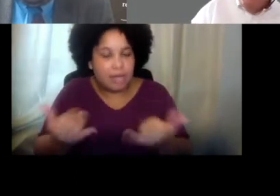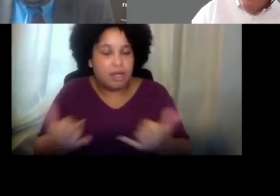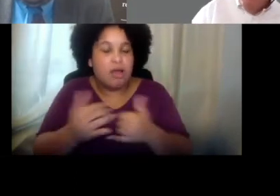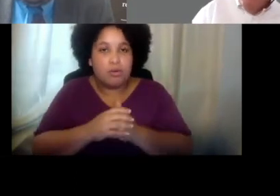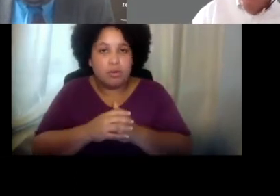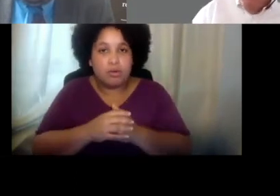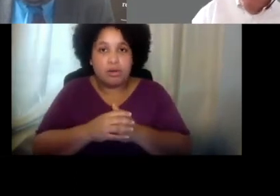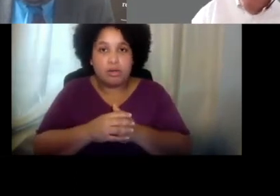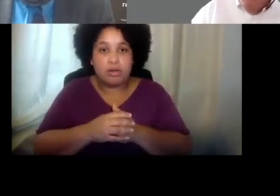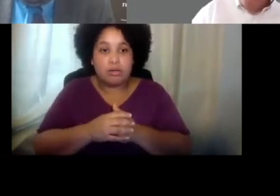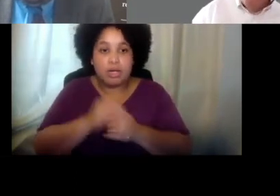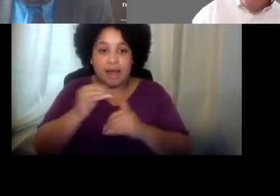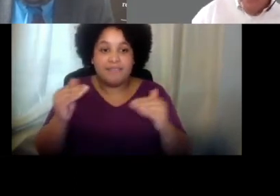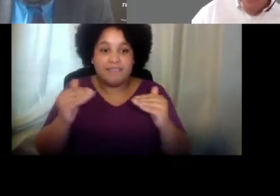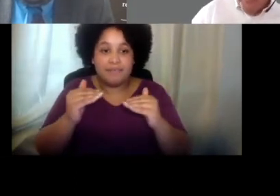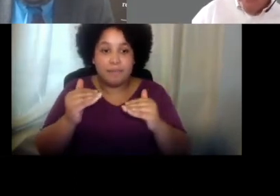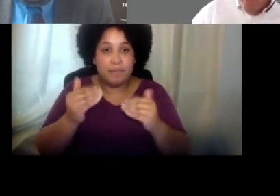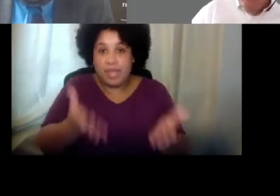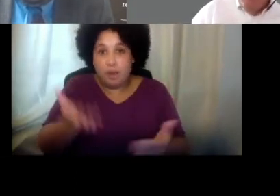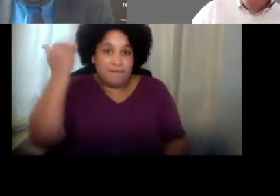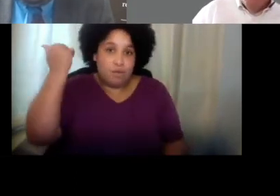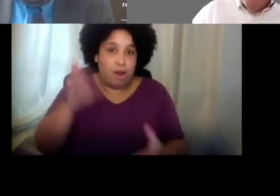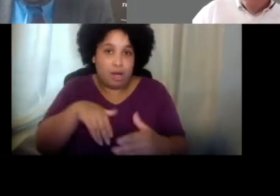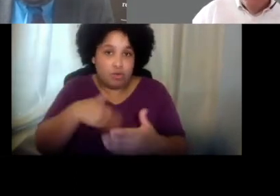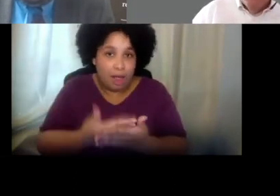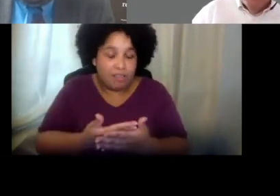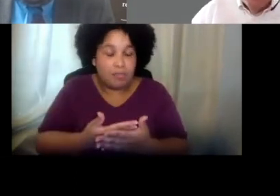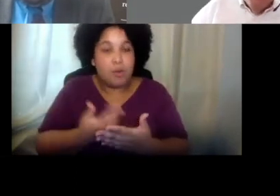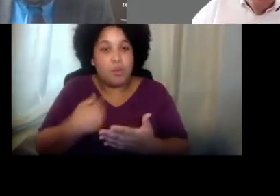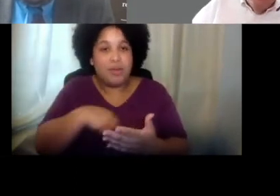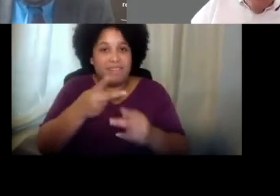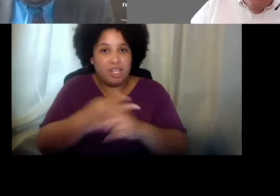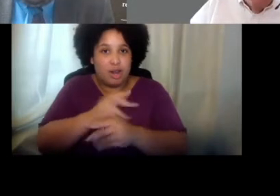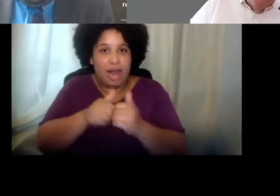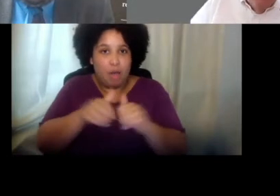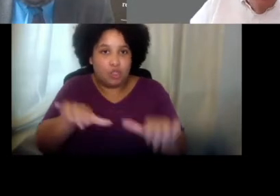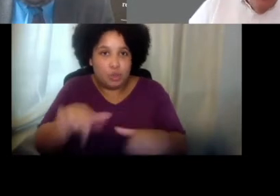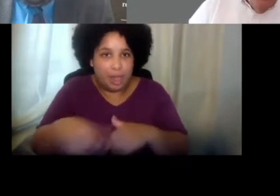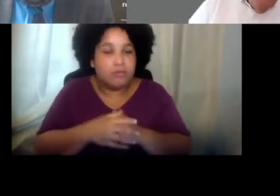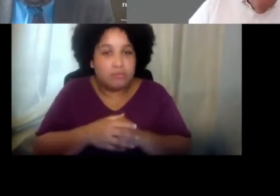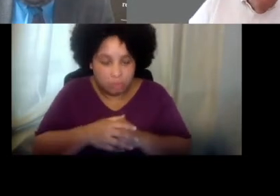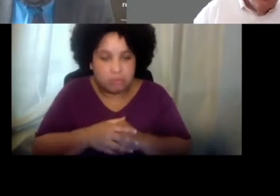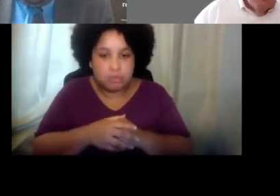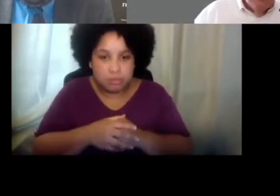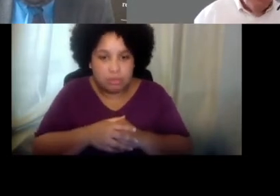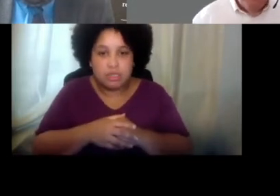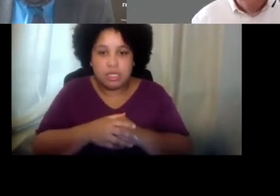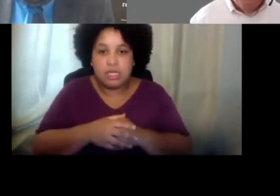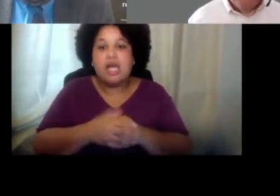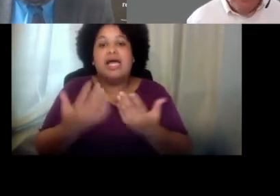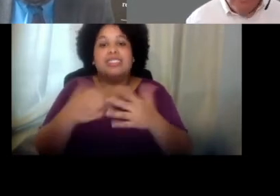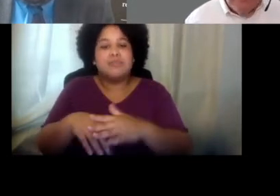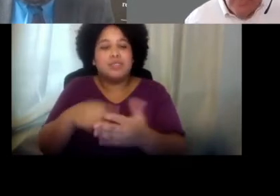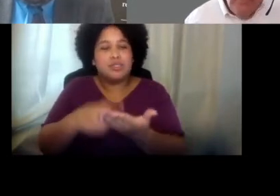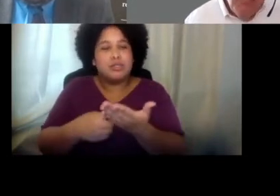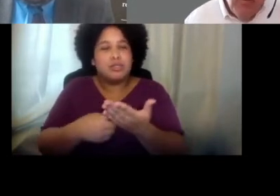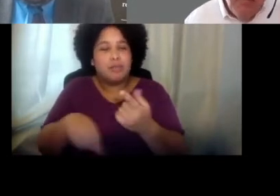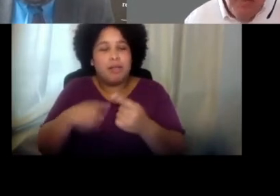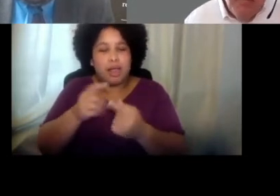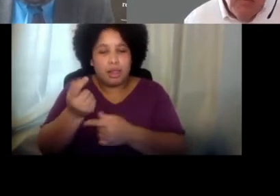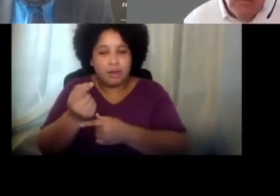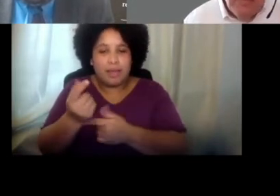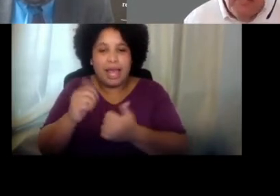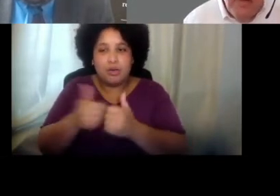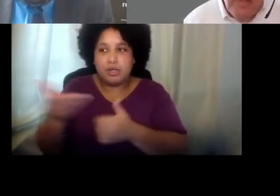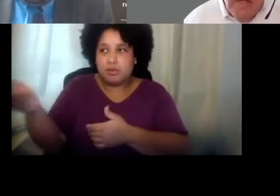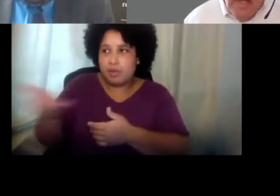wasn't there before I got there, but they figured out how to do this. Assimilation, we talked a little bit about that, is how do you bring in